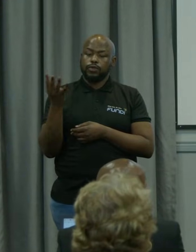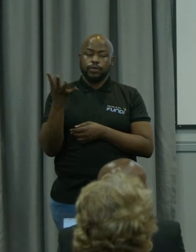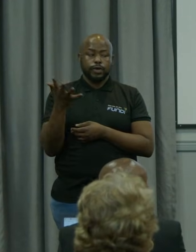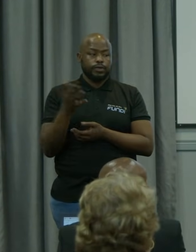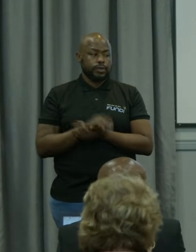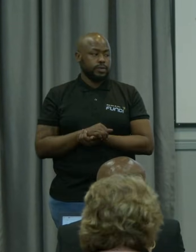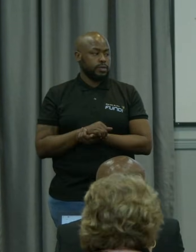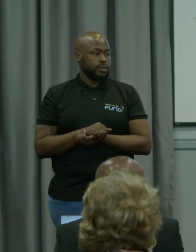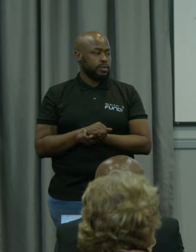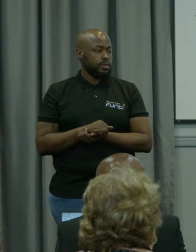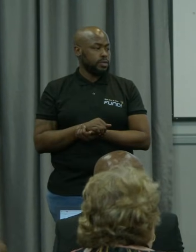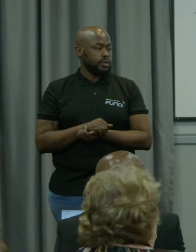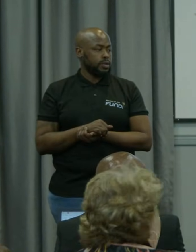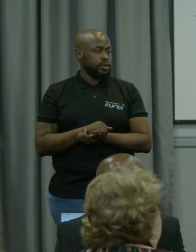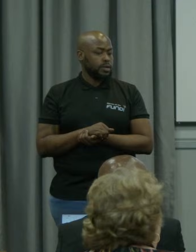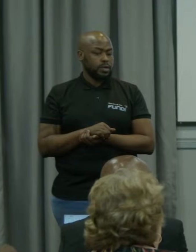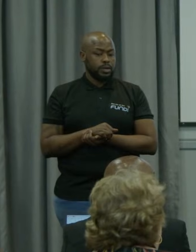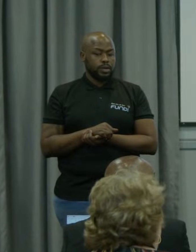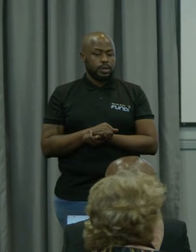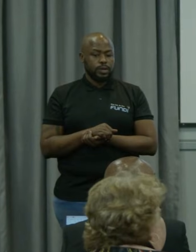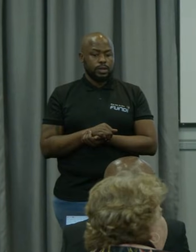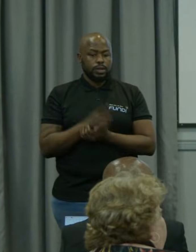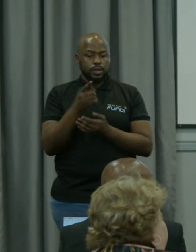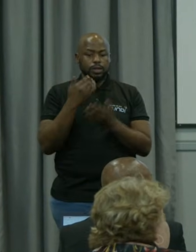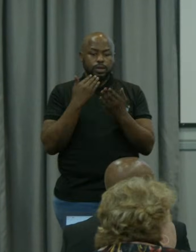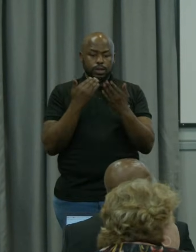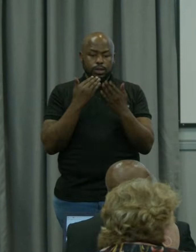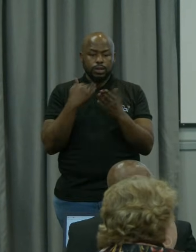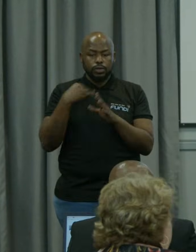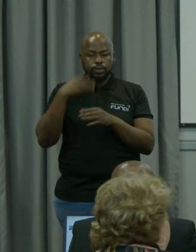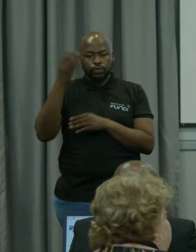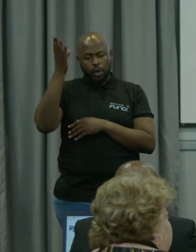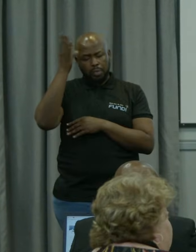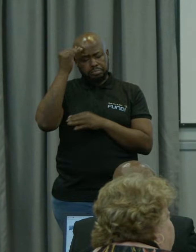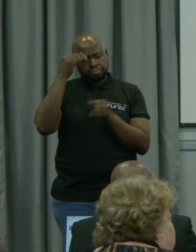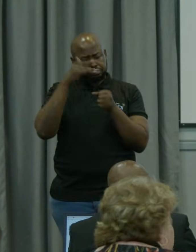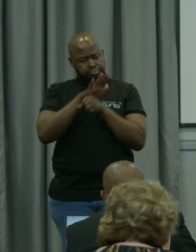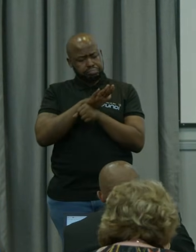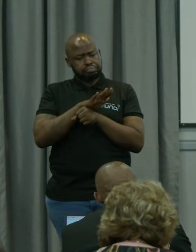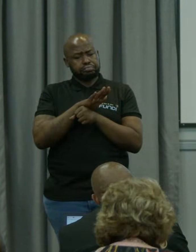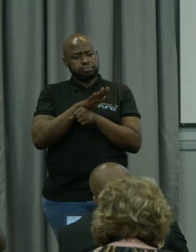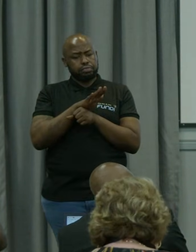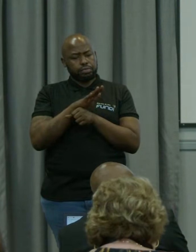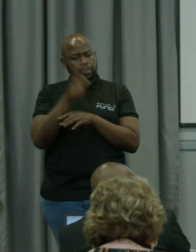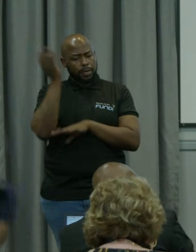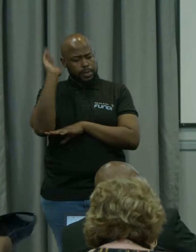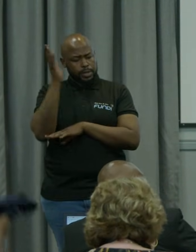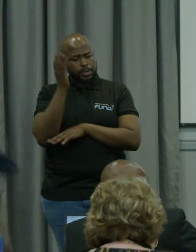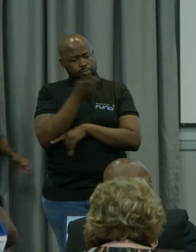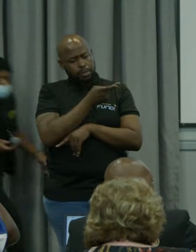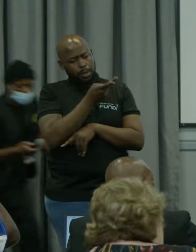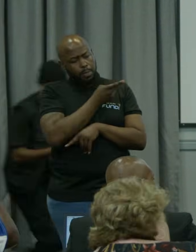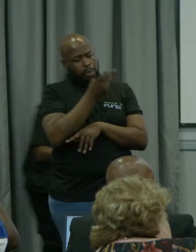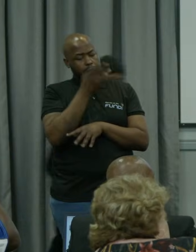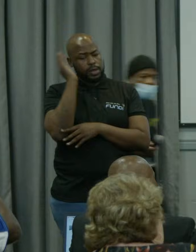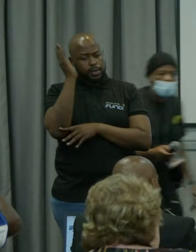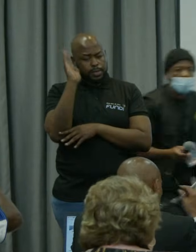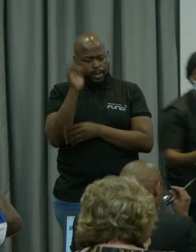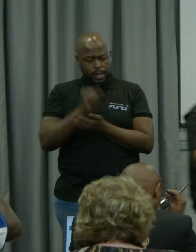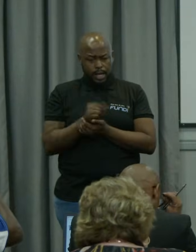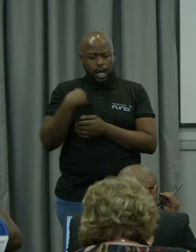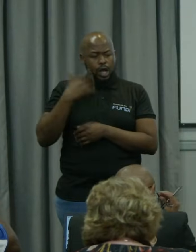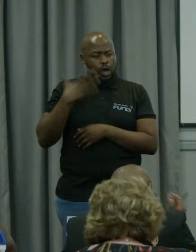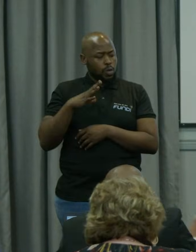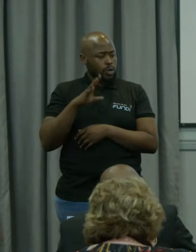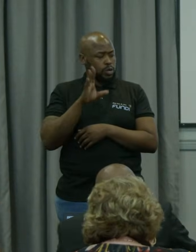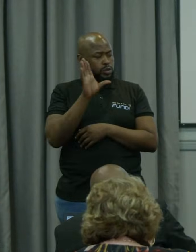5. Okay. Thanks. Thanks. Thank you very much for informative presentations by both the speakers. I would just like to